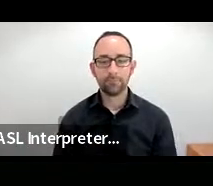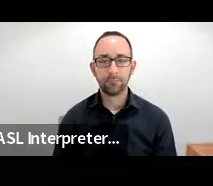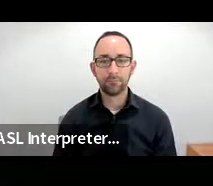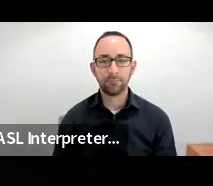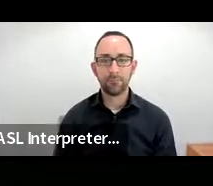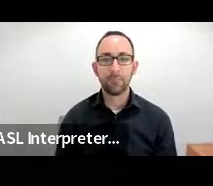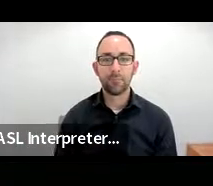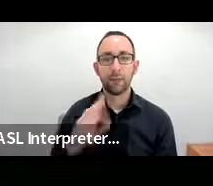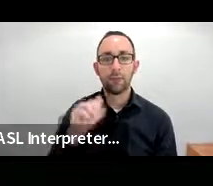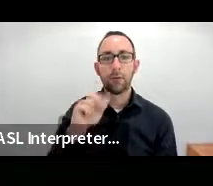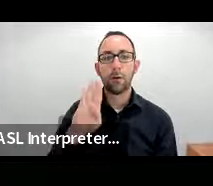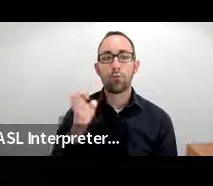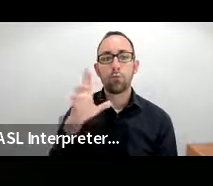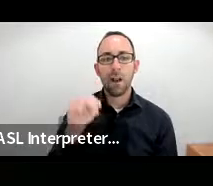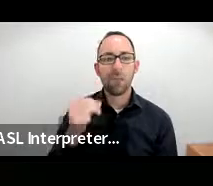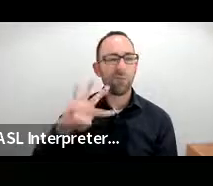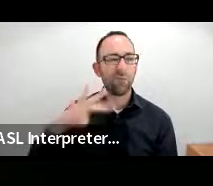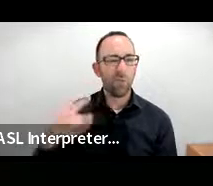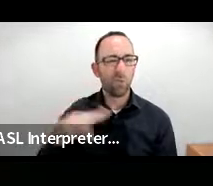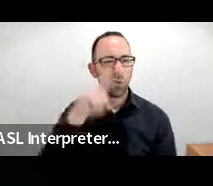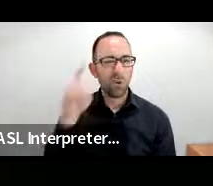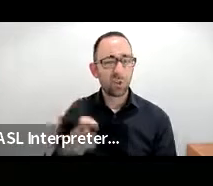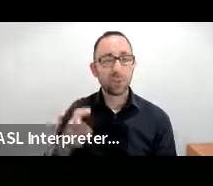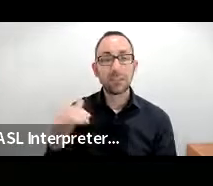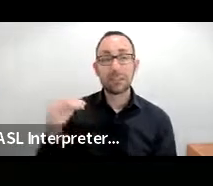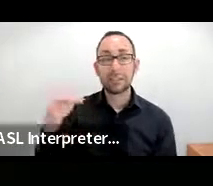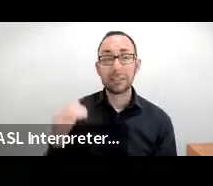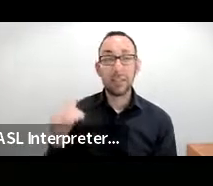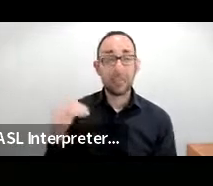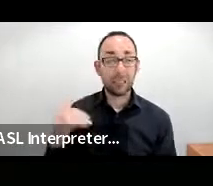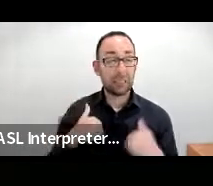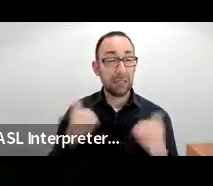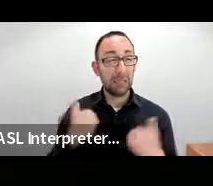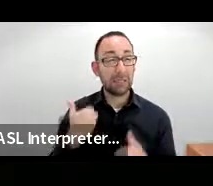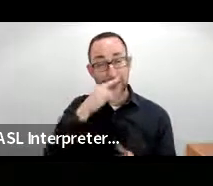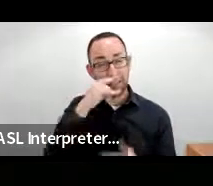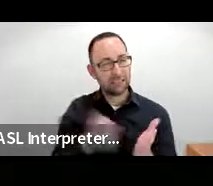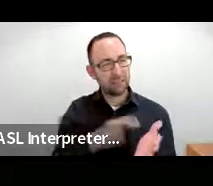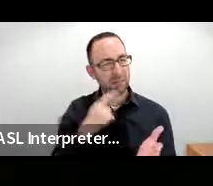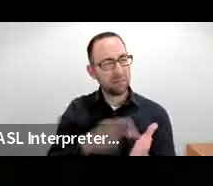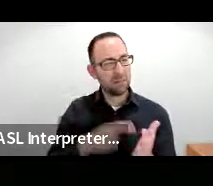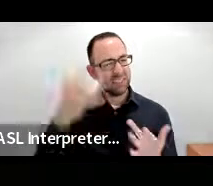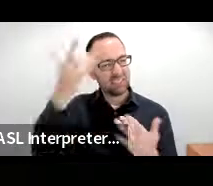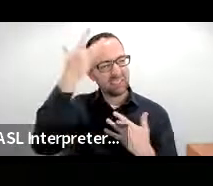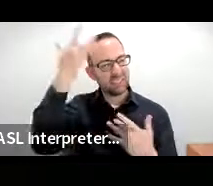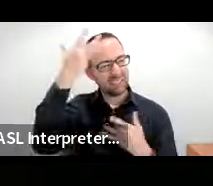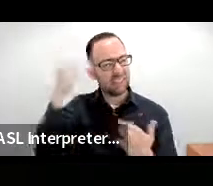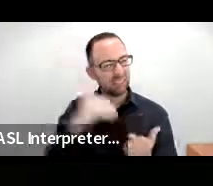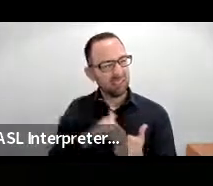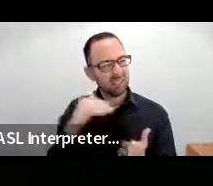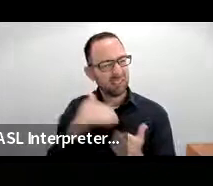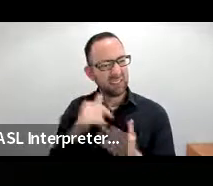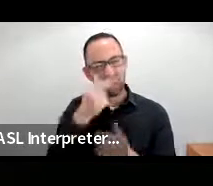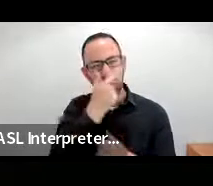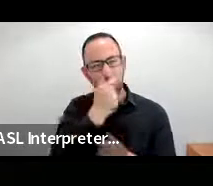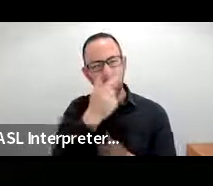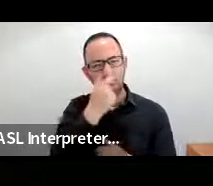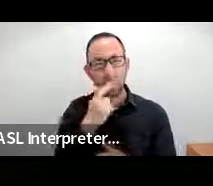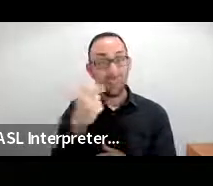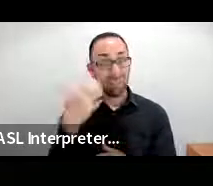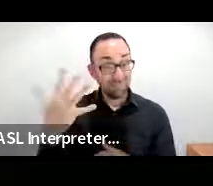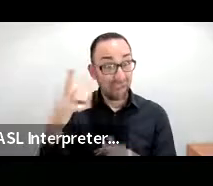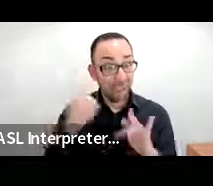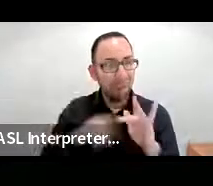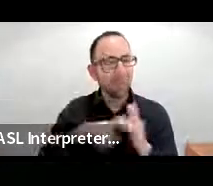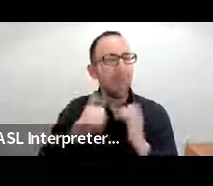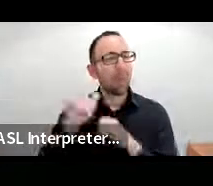Fourth question, says, small kids are sick a lot. How does the 5 absences a year work? AA monitors